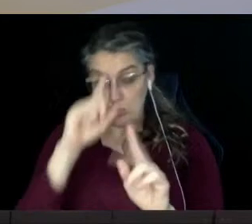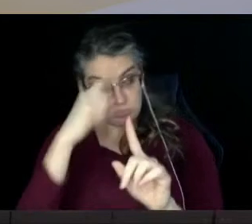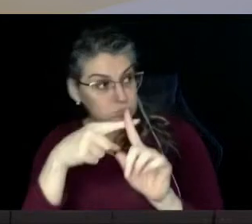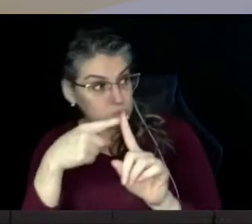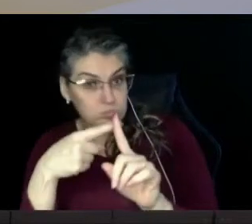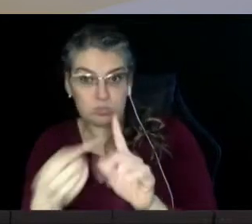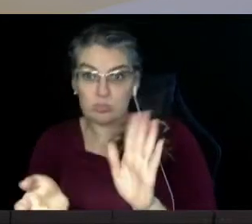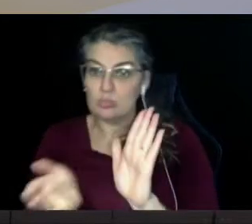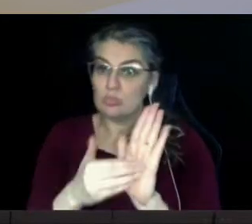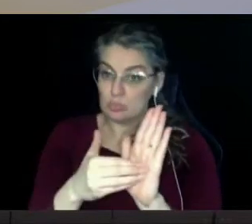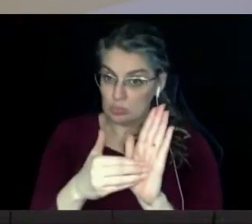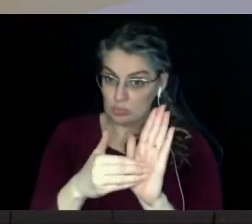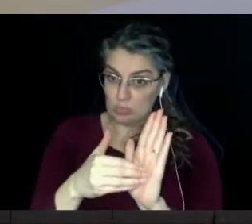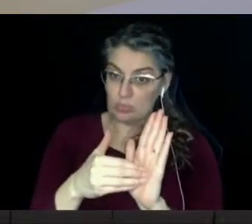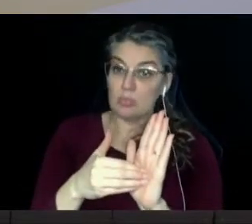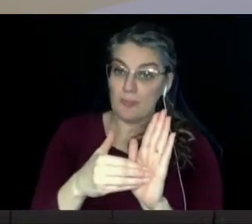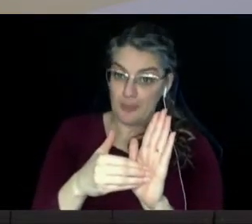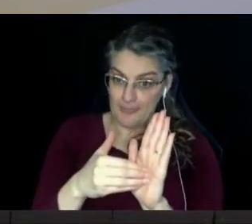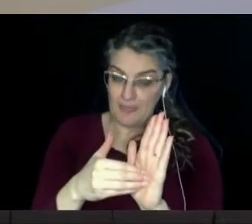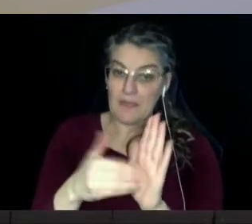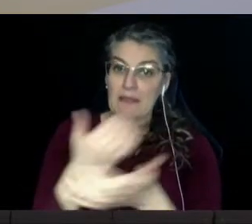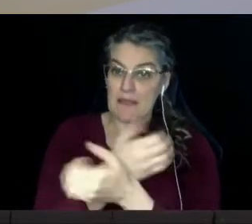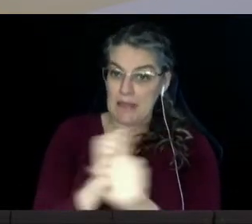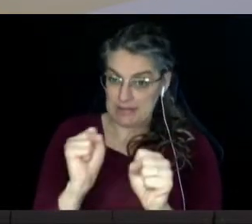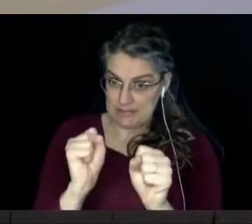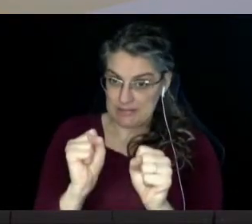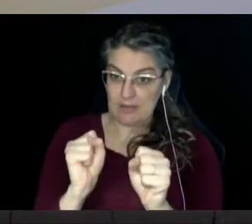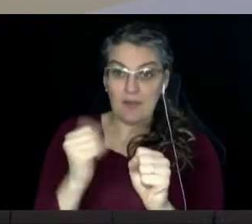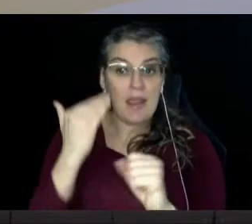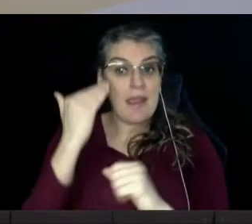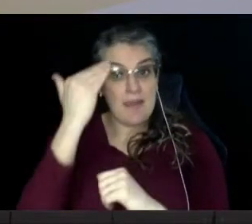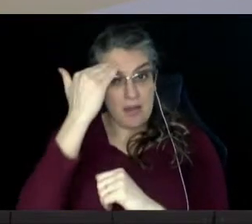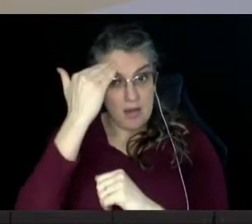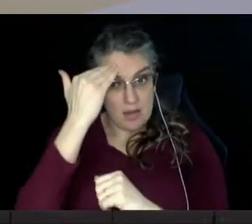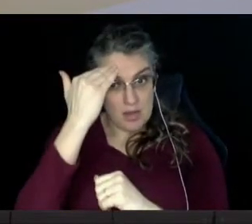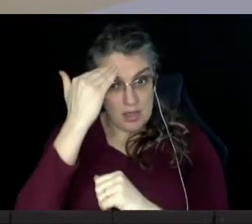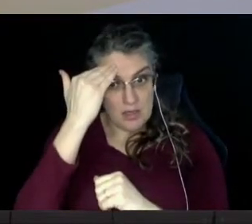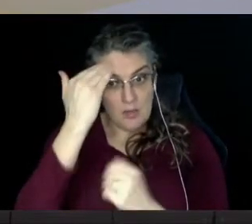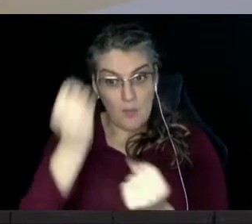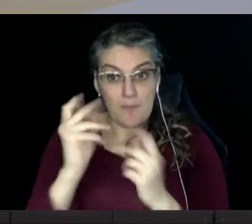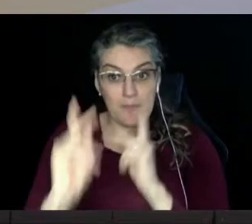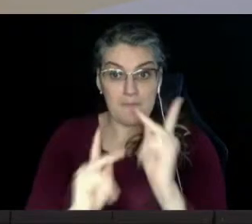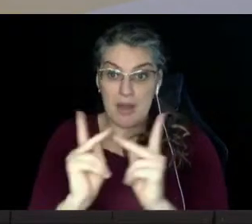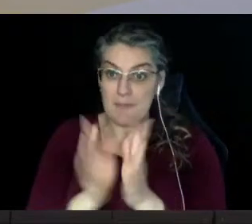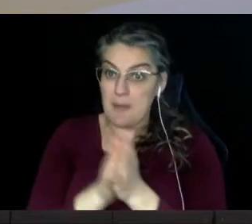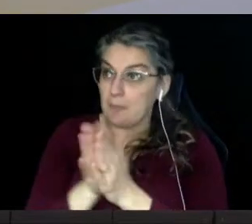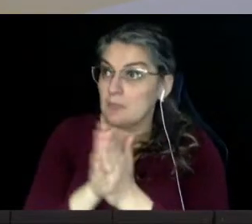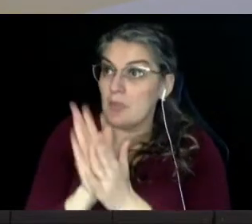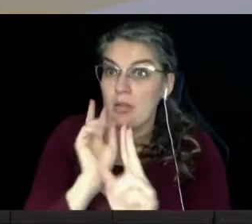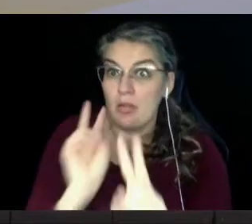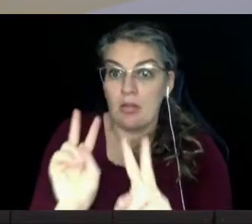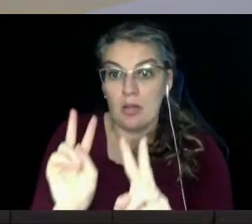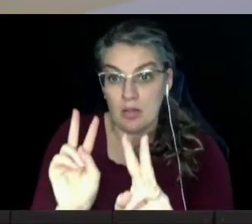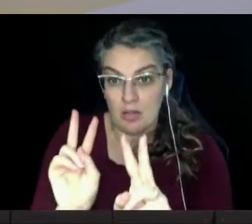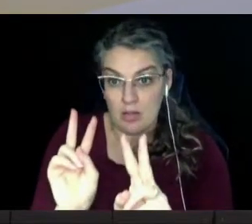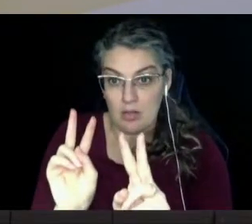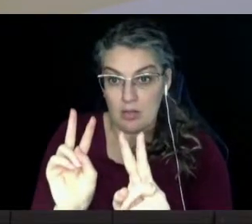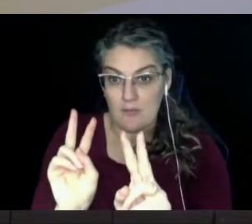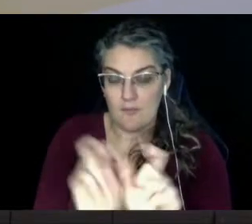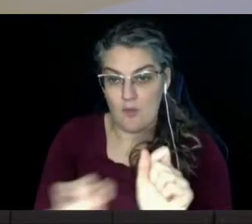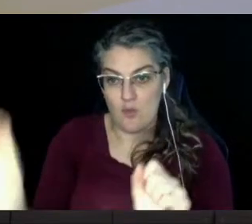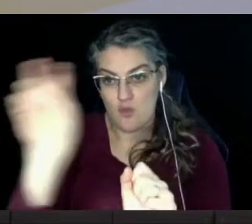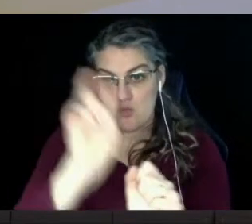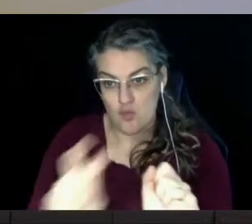And I know many are anxious to have that happen. I also recognize there are a number of